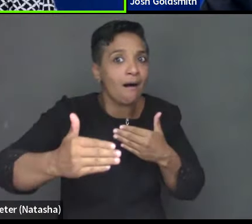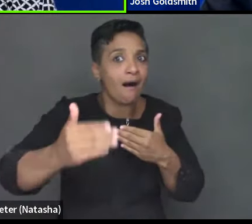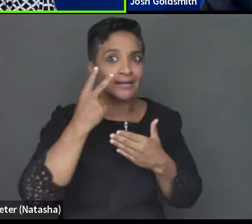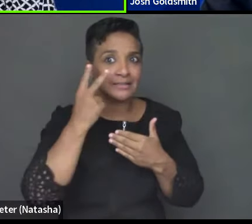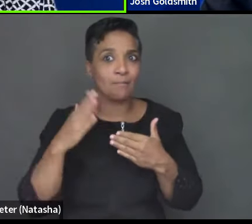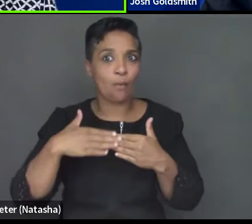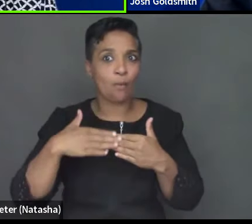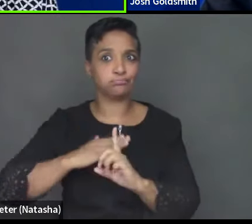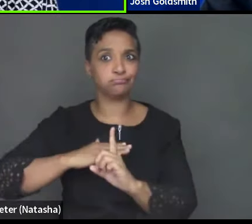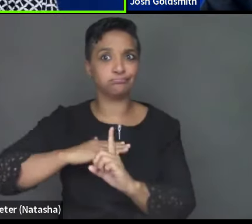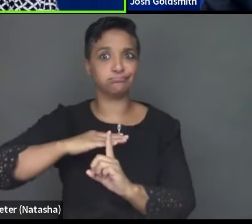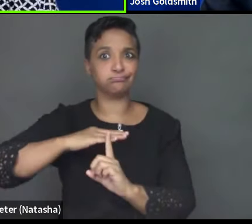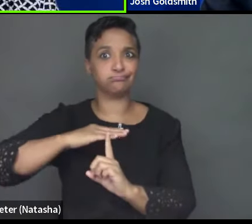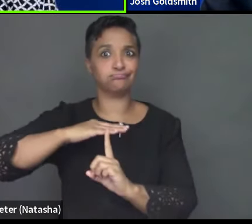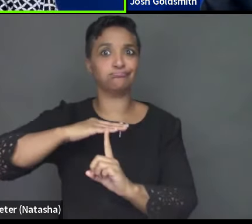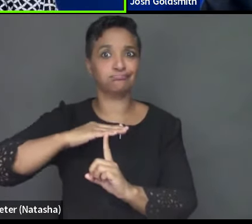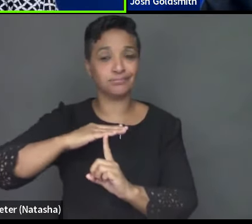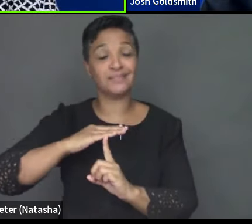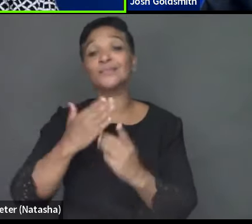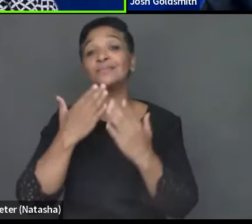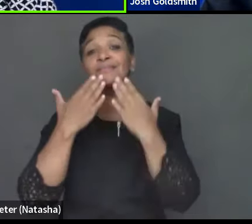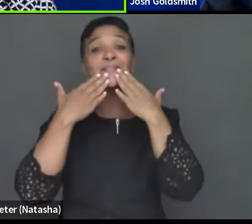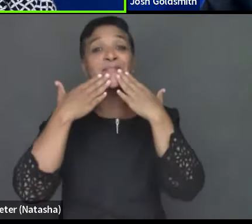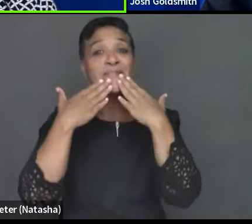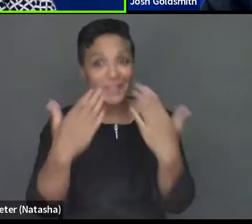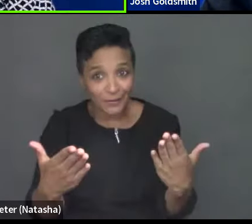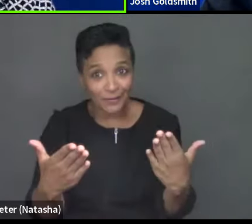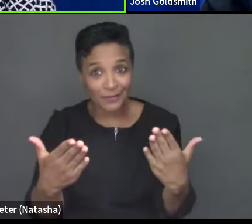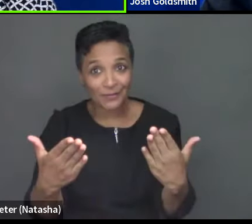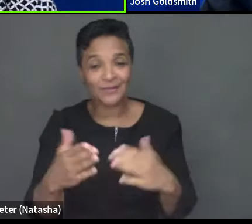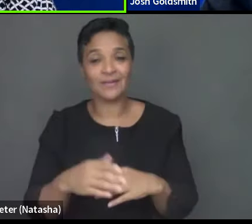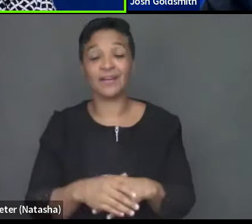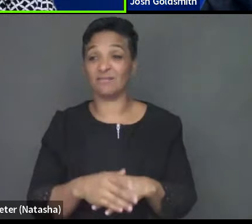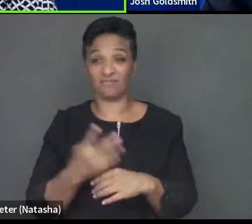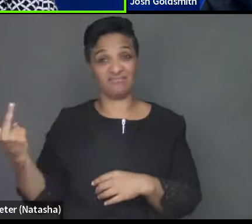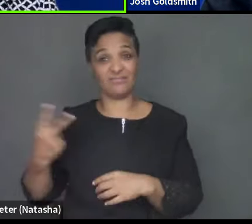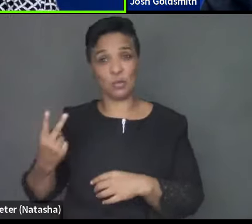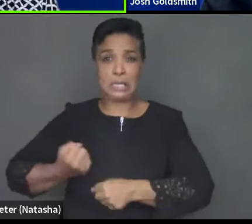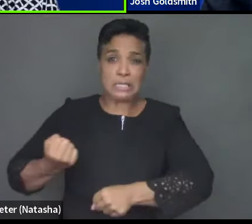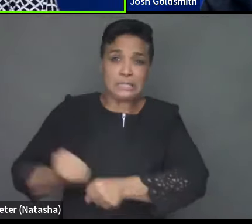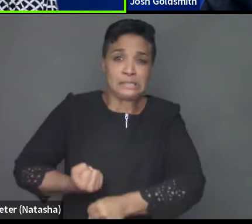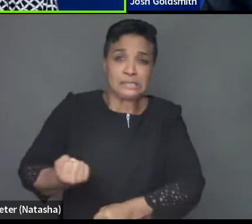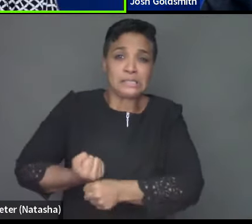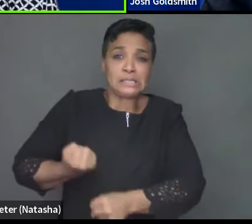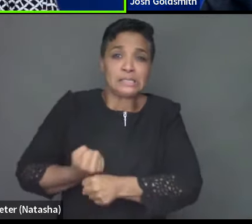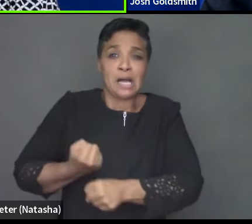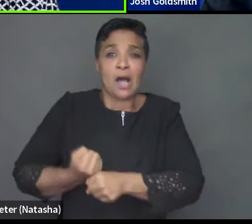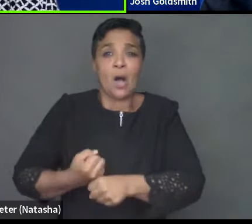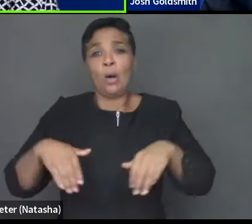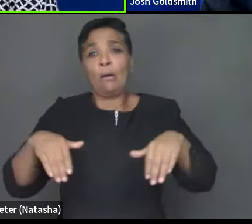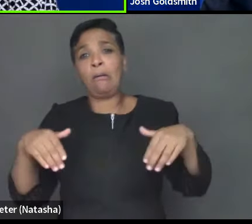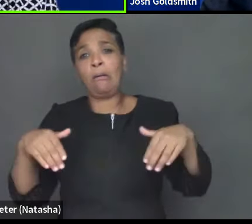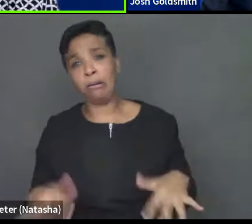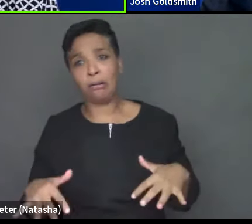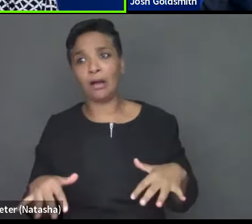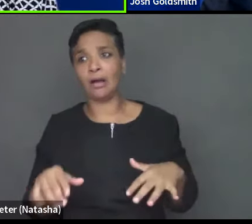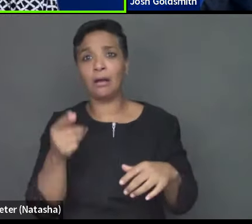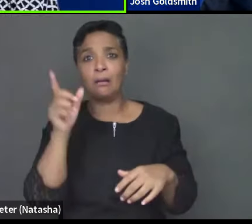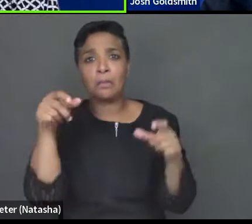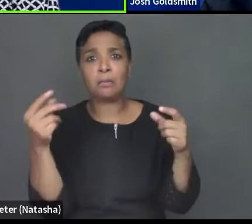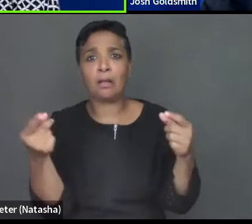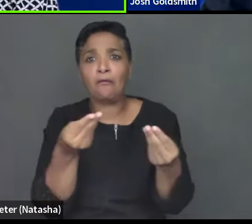days. So we want to say thank you because all of the hard work that we have been doing would mean nothing if you weren't here to enjoy